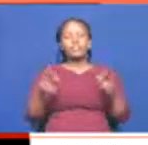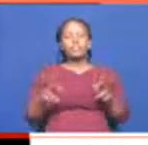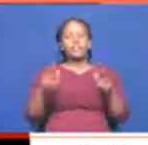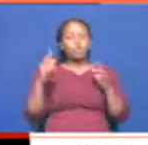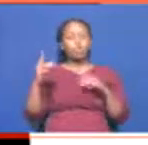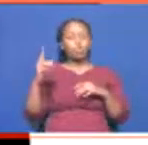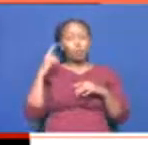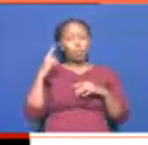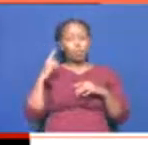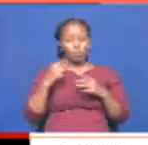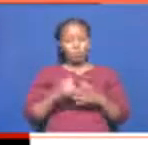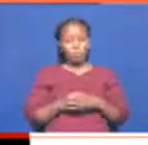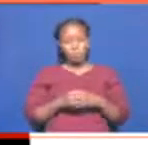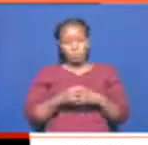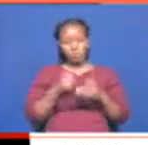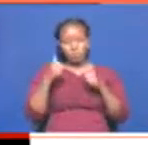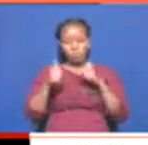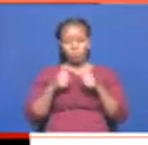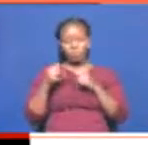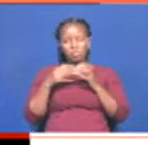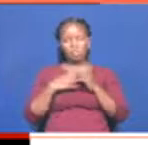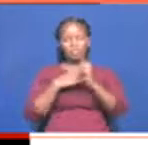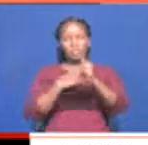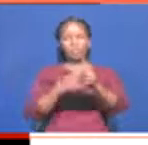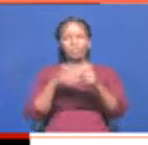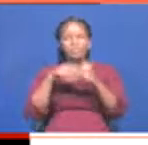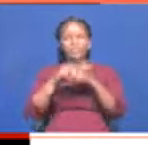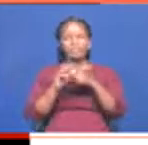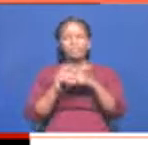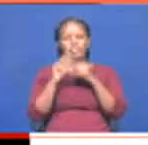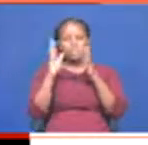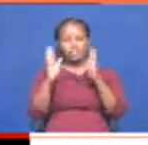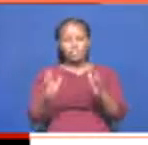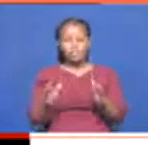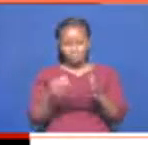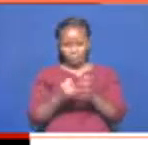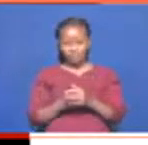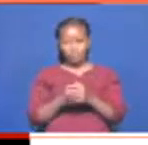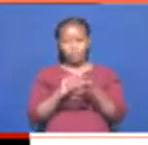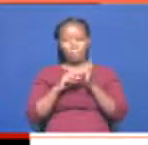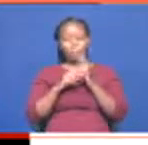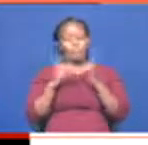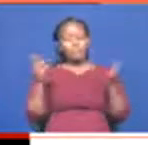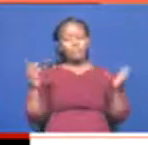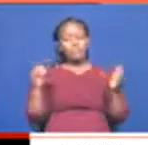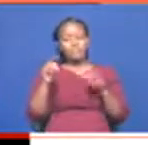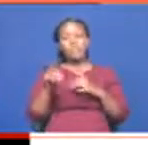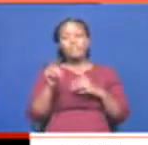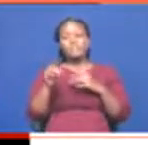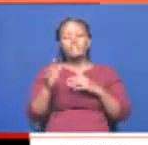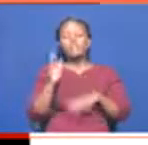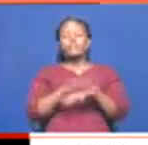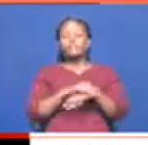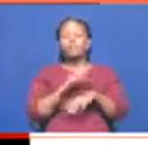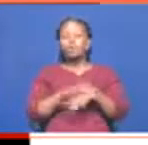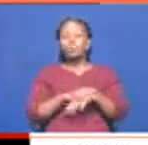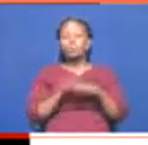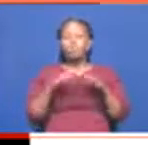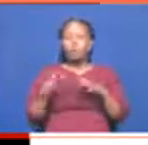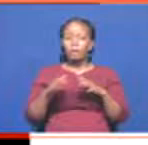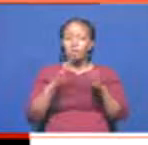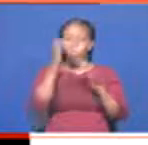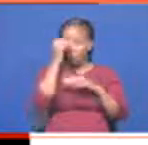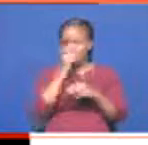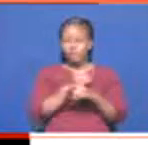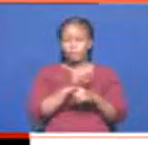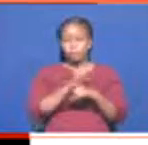well governing engineering, and therefore that is a very good opportunity so that we can ensure that our